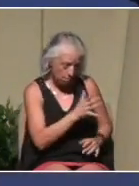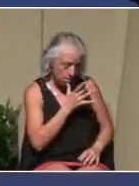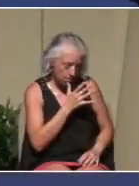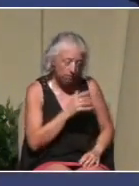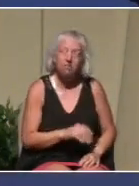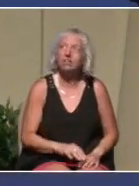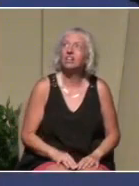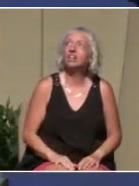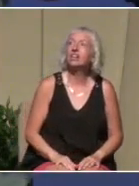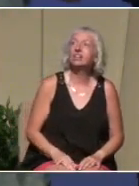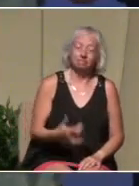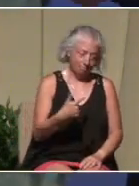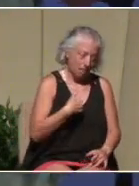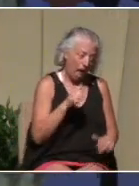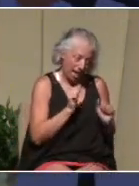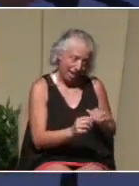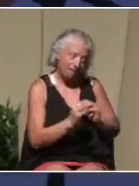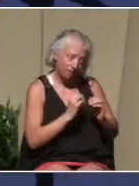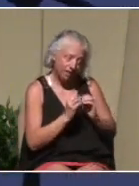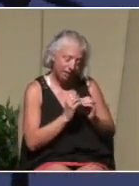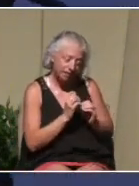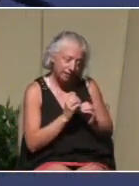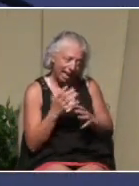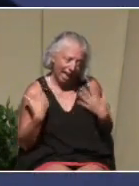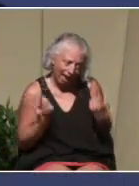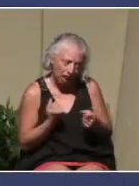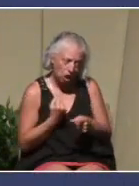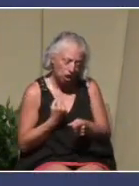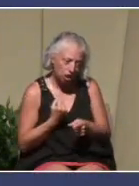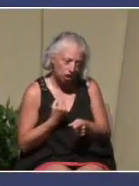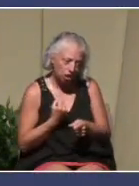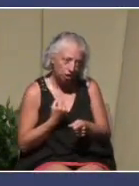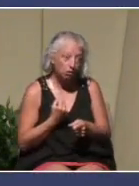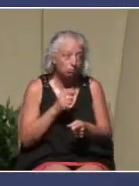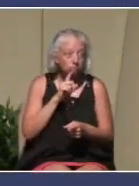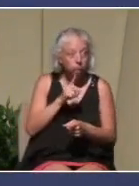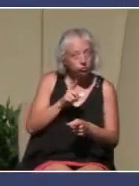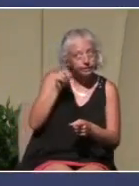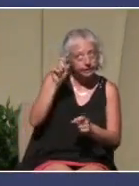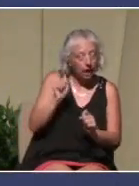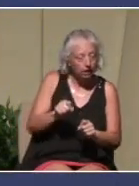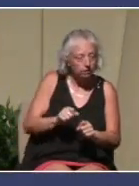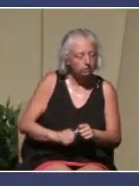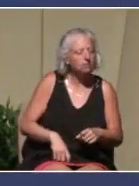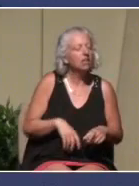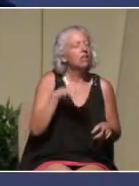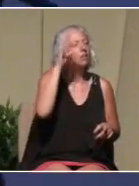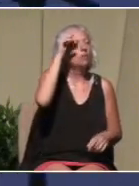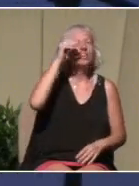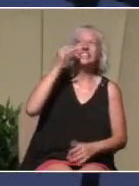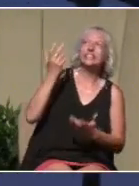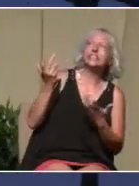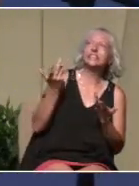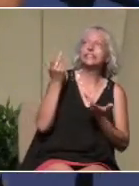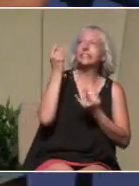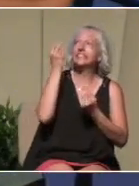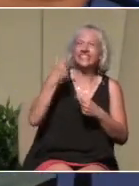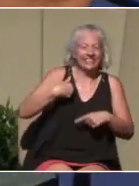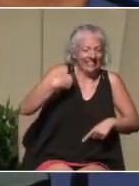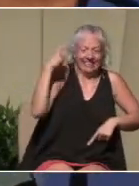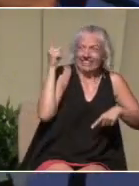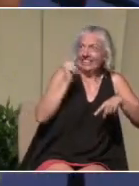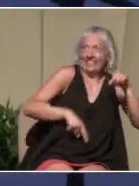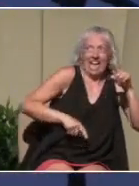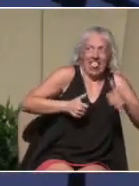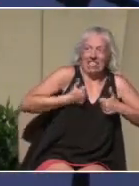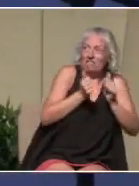He said, "Because I can fix it if you can't." And this boy thought about it, and he thought, I cannot live